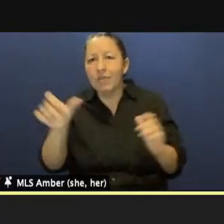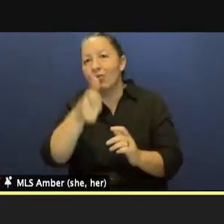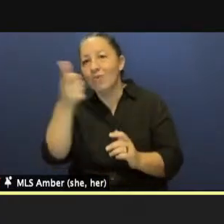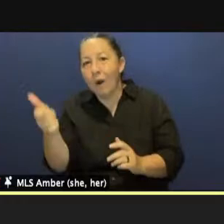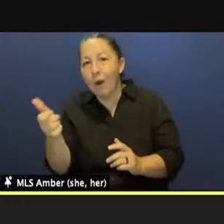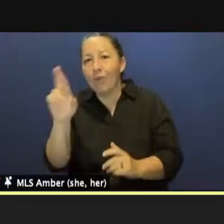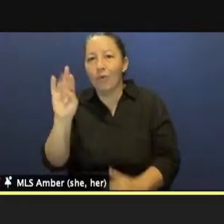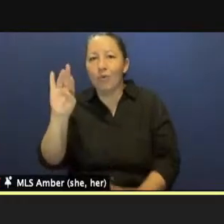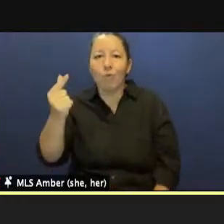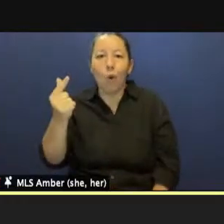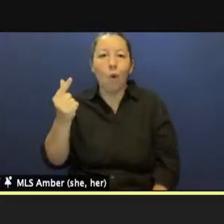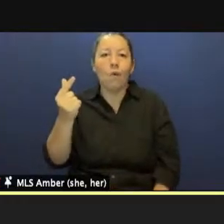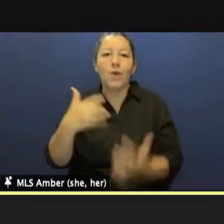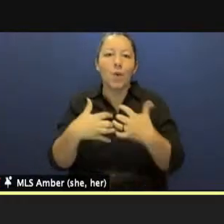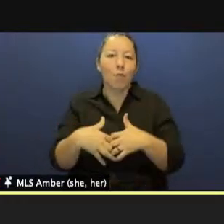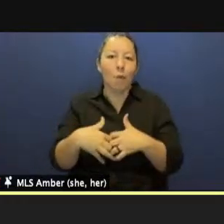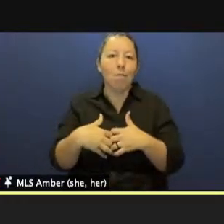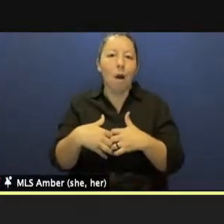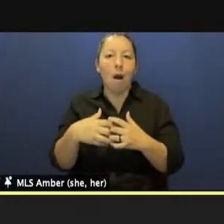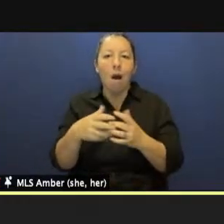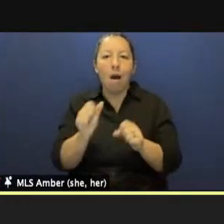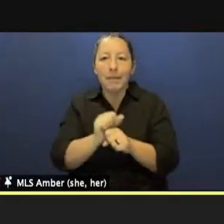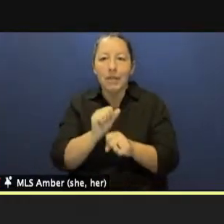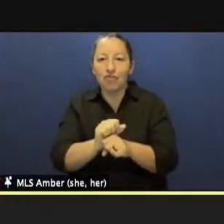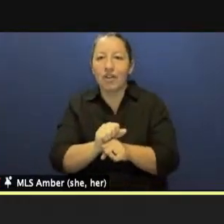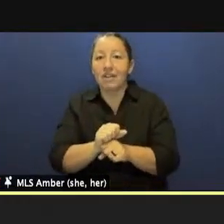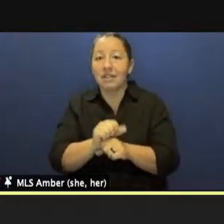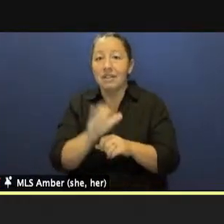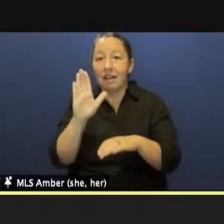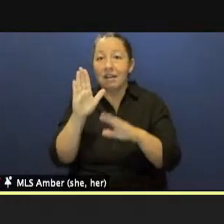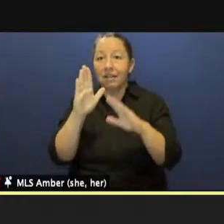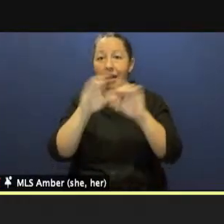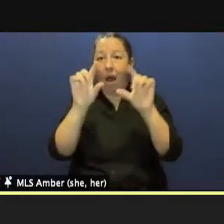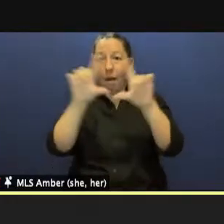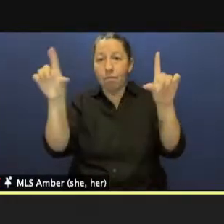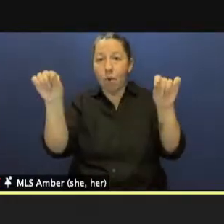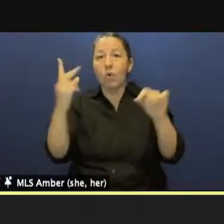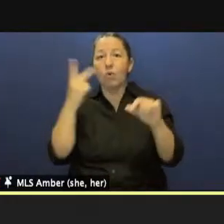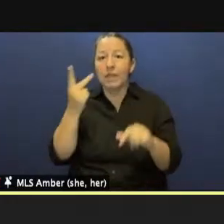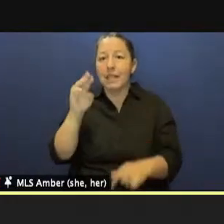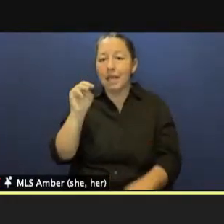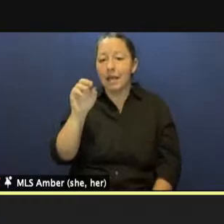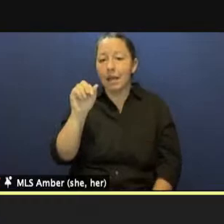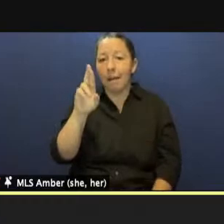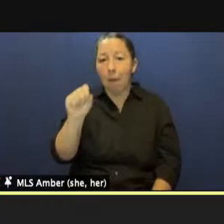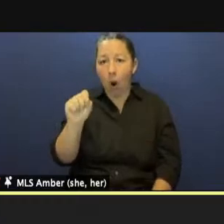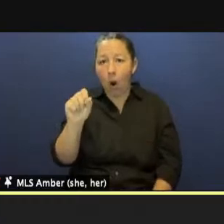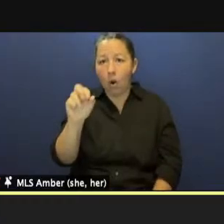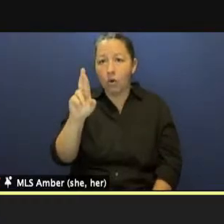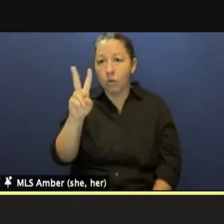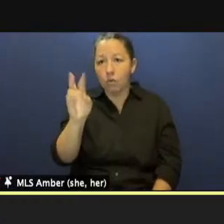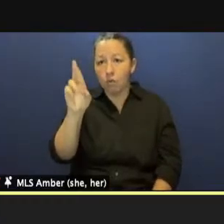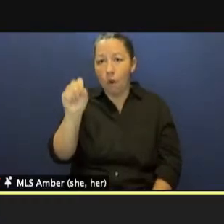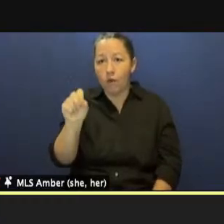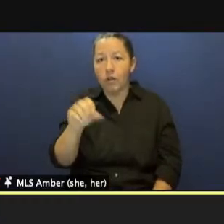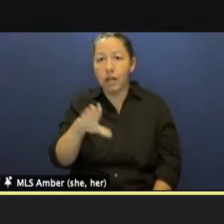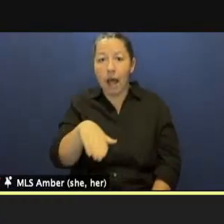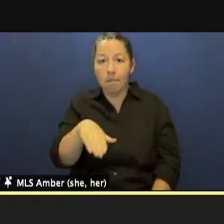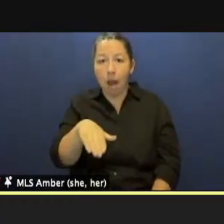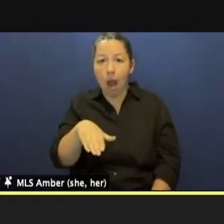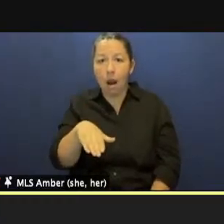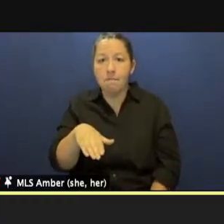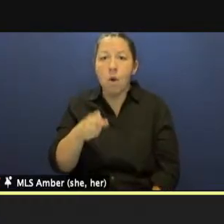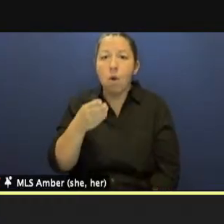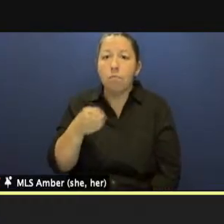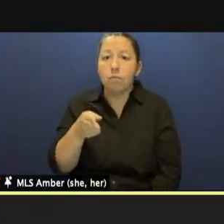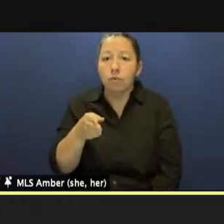missions. The top row there are familiar Mars rovers, and the bottom row are lunar vehicles. You can see how